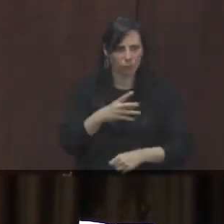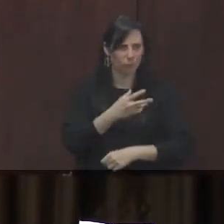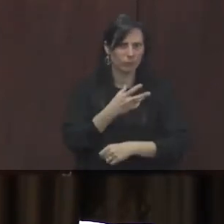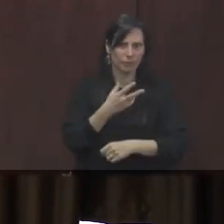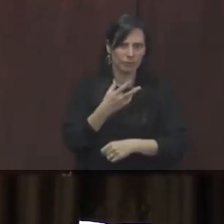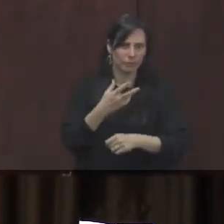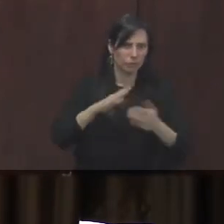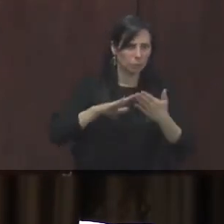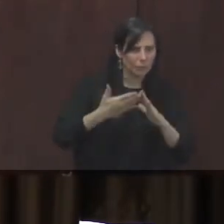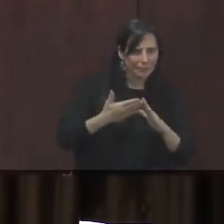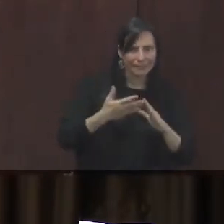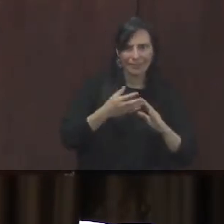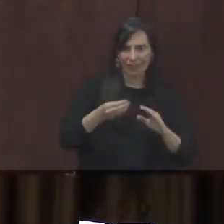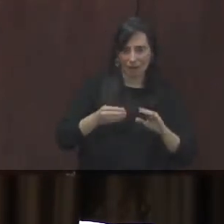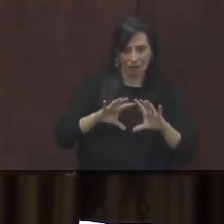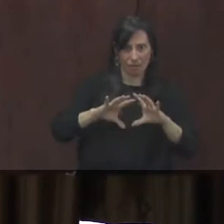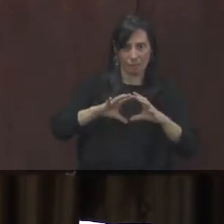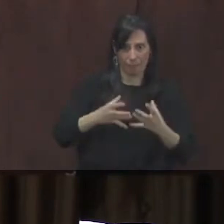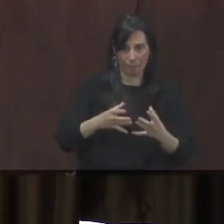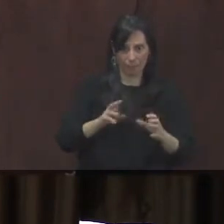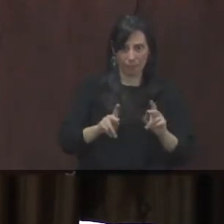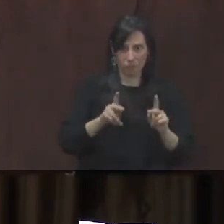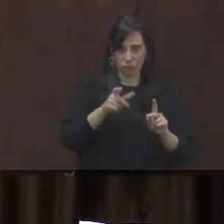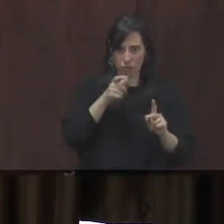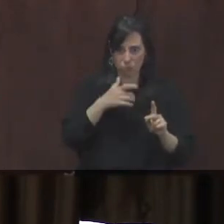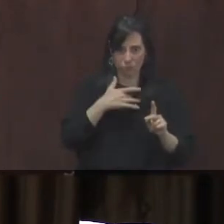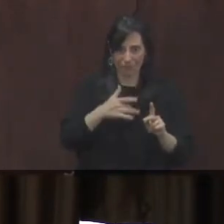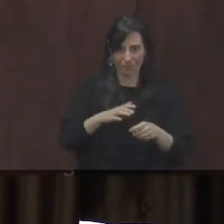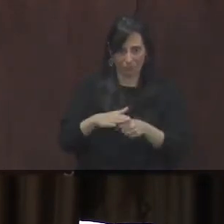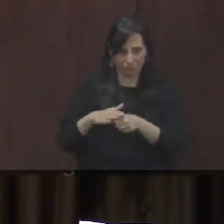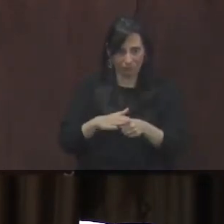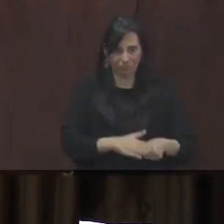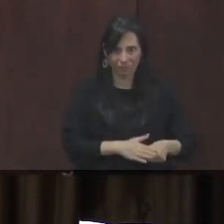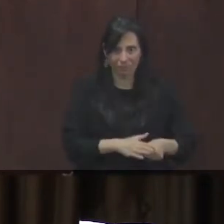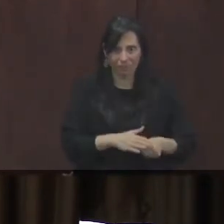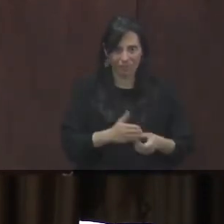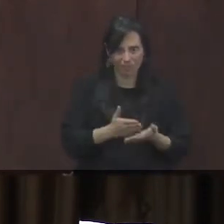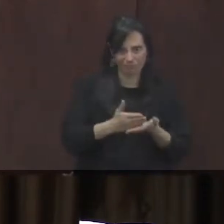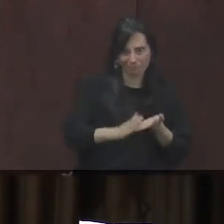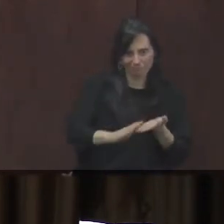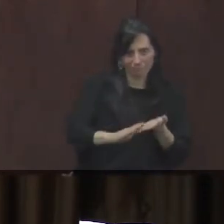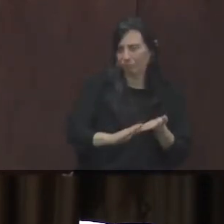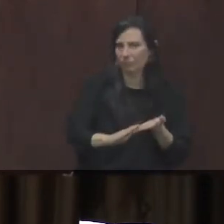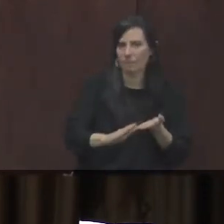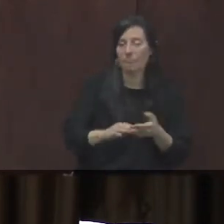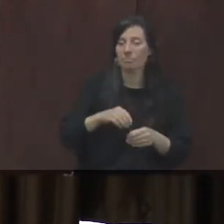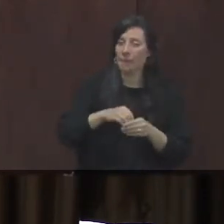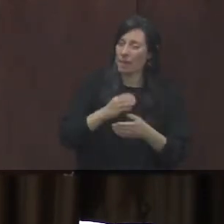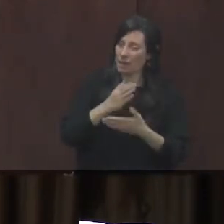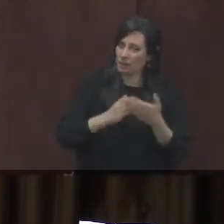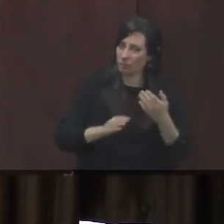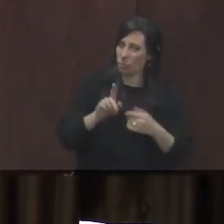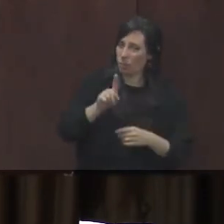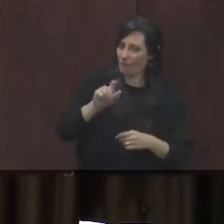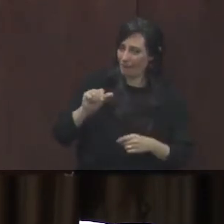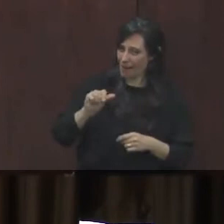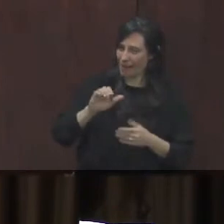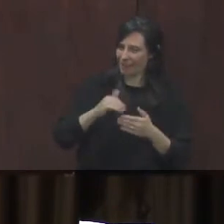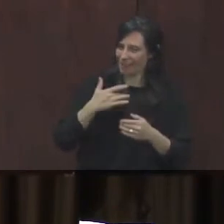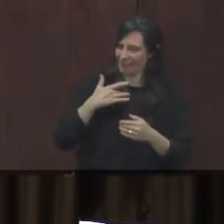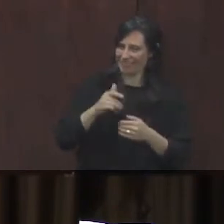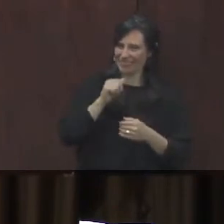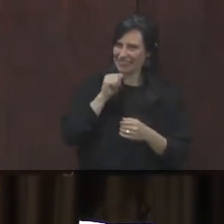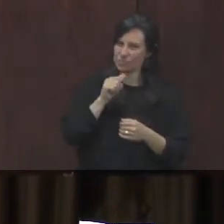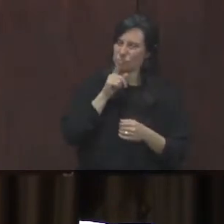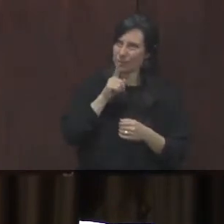marginalized populations in our mind. With 1A, that didn't necessarily come to fruition because of the very restrictive